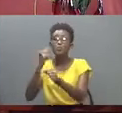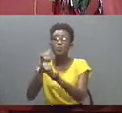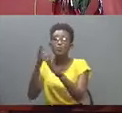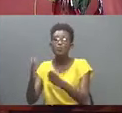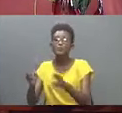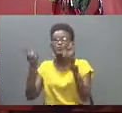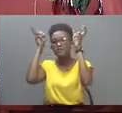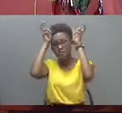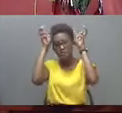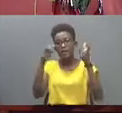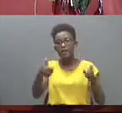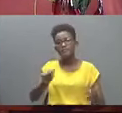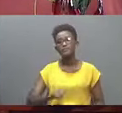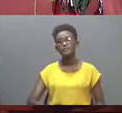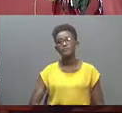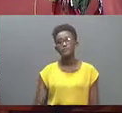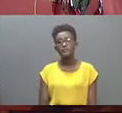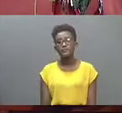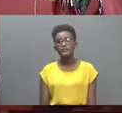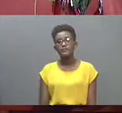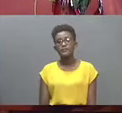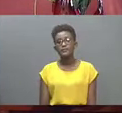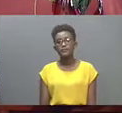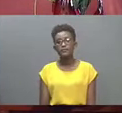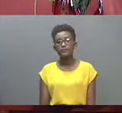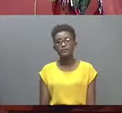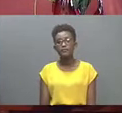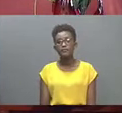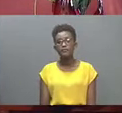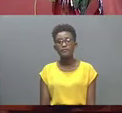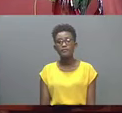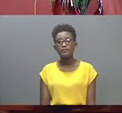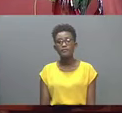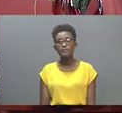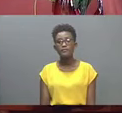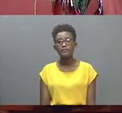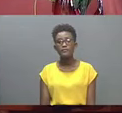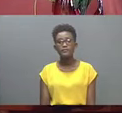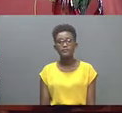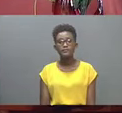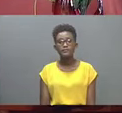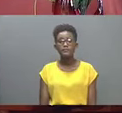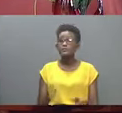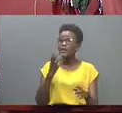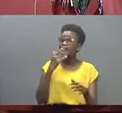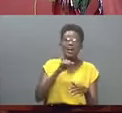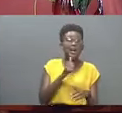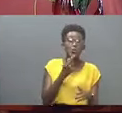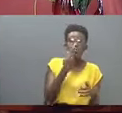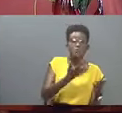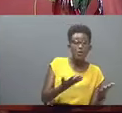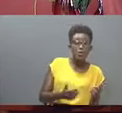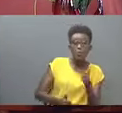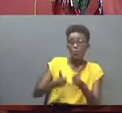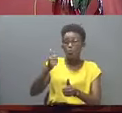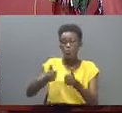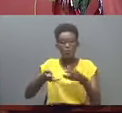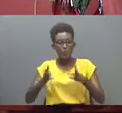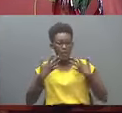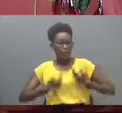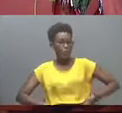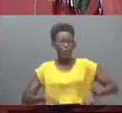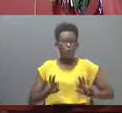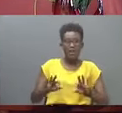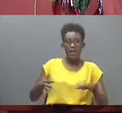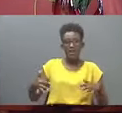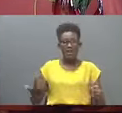wese uzanwa no kwiba, uzanwa no kutambura, yakwiba umuntu, yakwiba gace, yakwiba abantu. It doesn't matter what color you bear, what